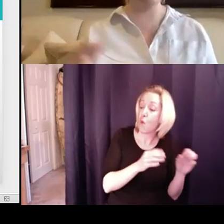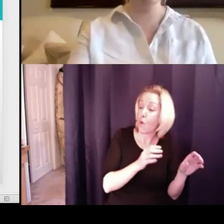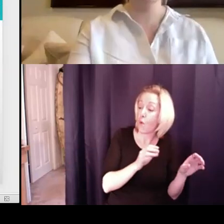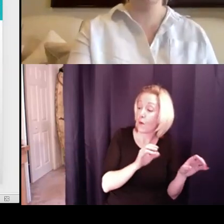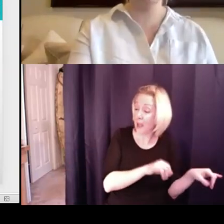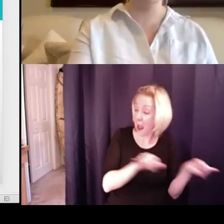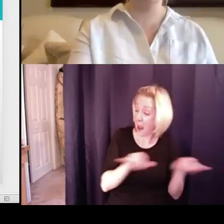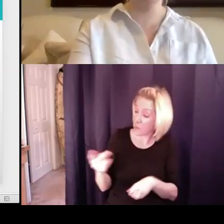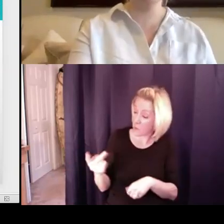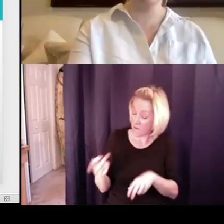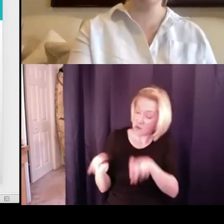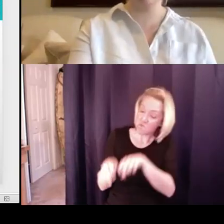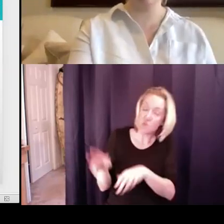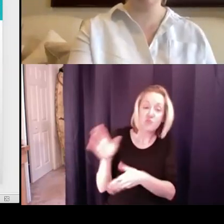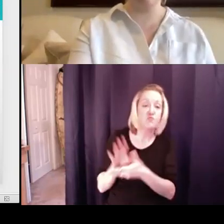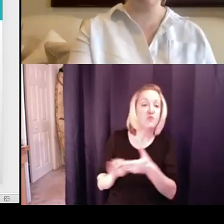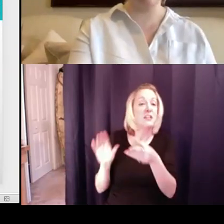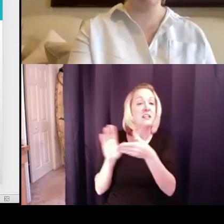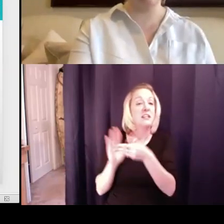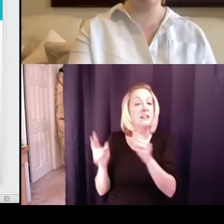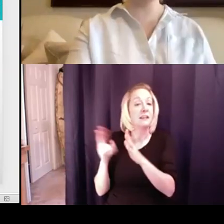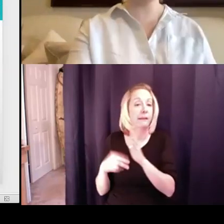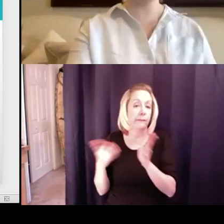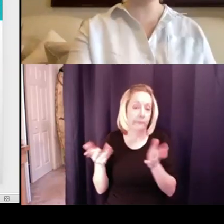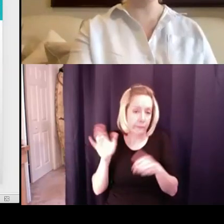blank. So that's another helpful thing to do.